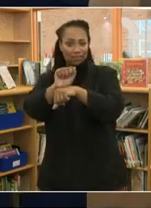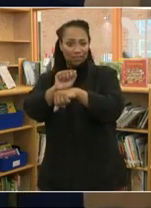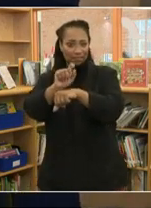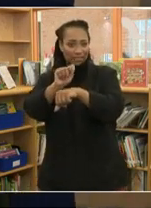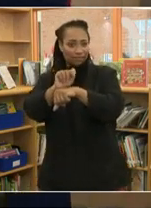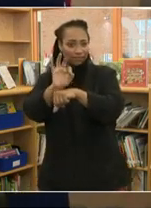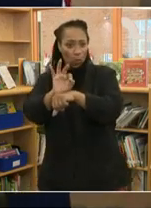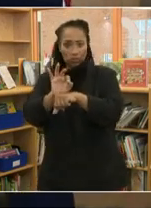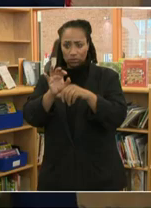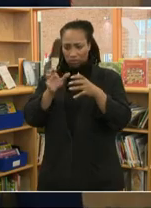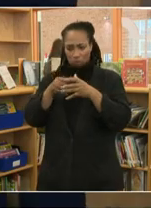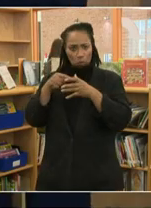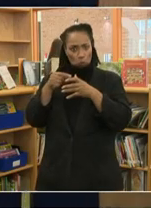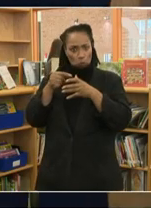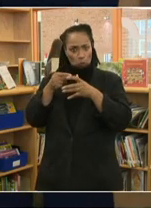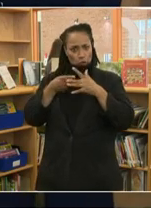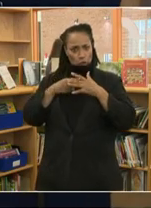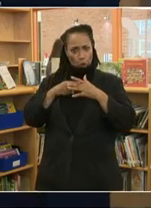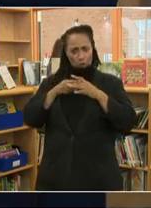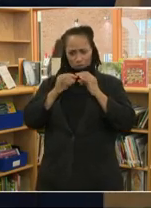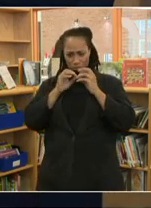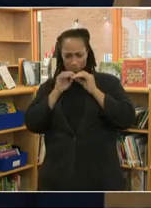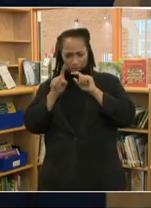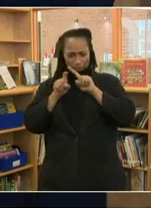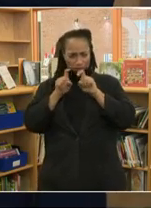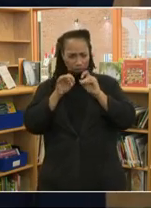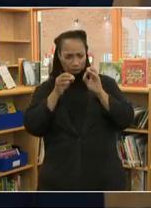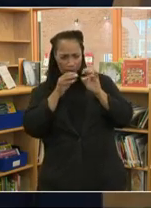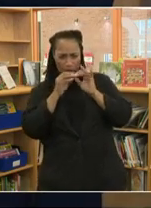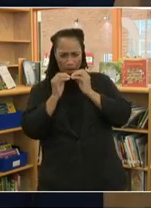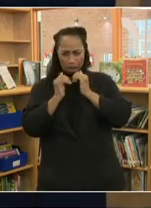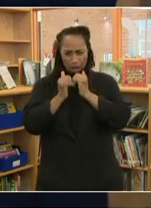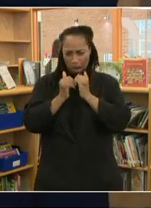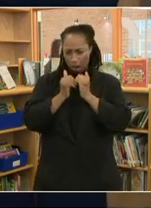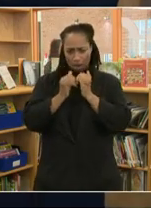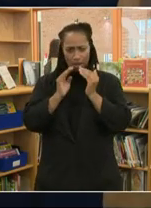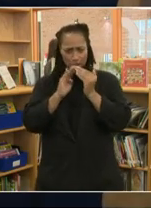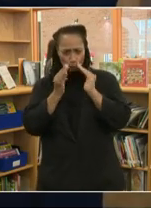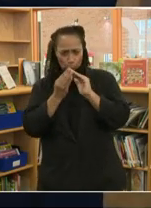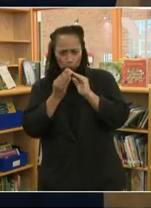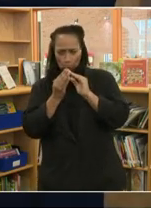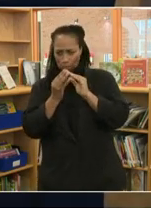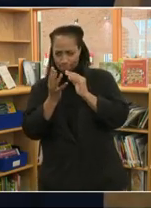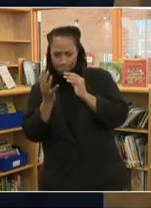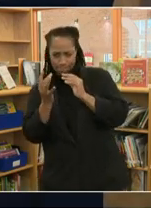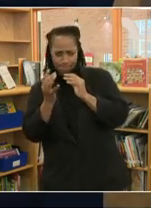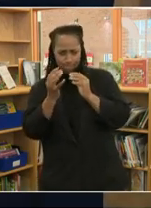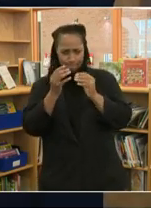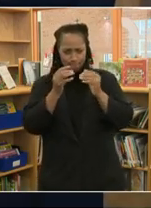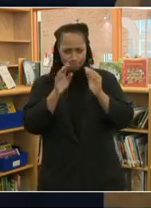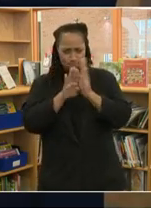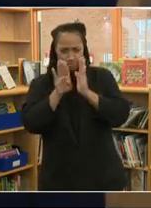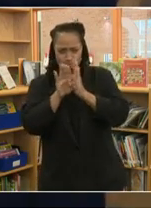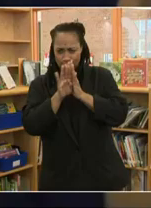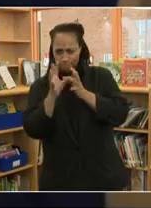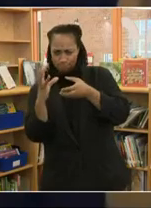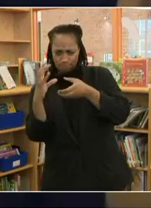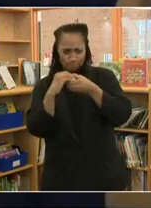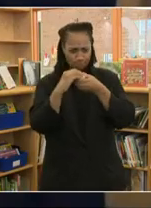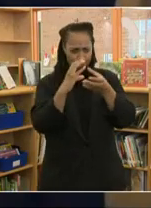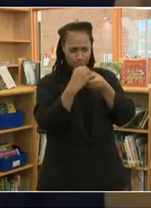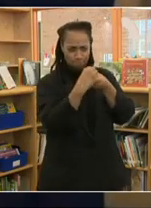plugged into all of those communities, and that's going to be our job in this effort. In terms of